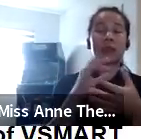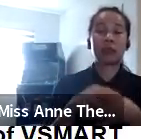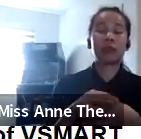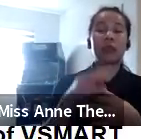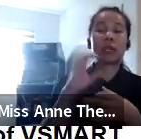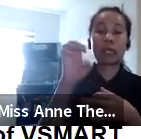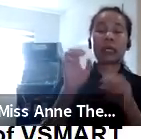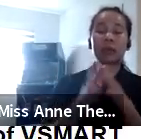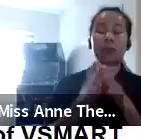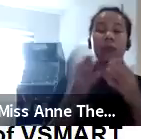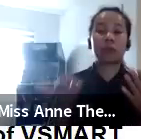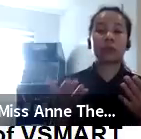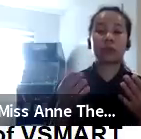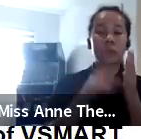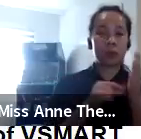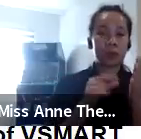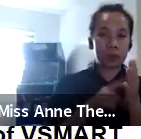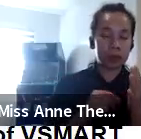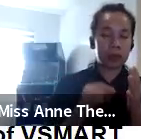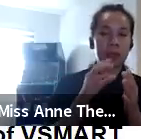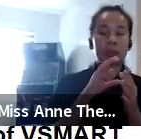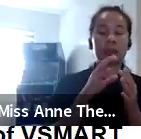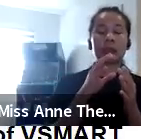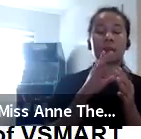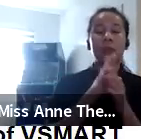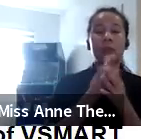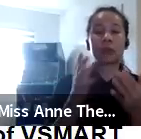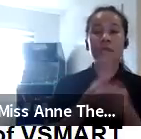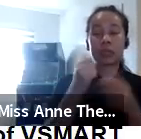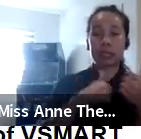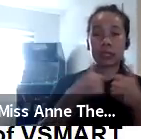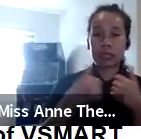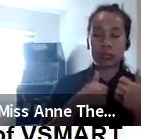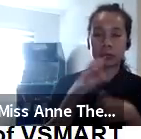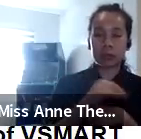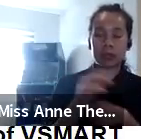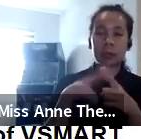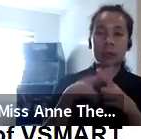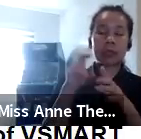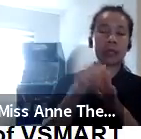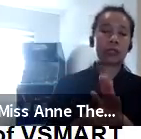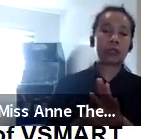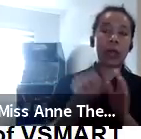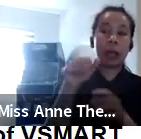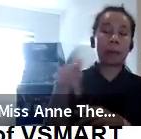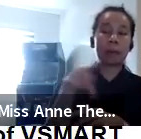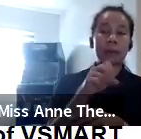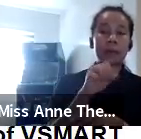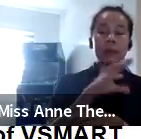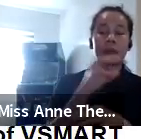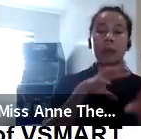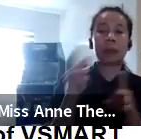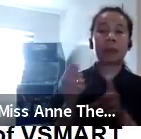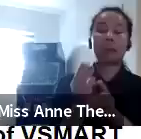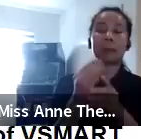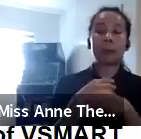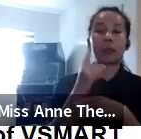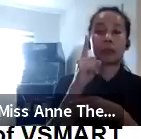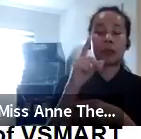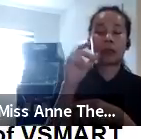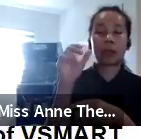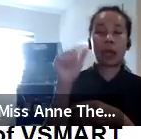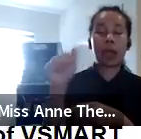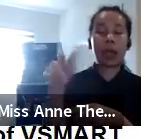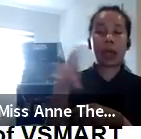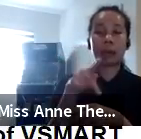e-textbooks, printed textbooks, games, and applications. And we have done one application available